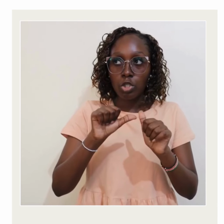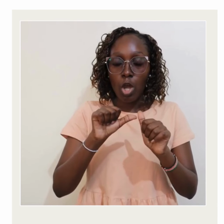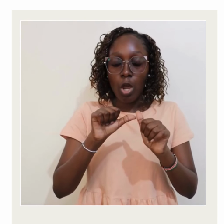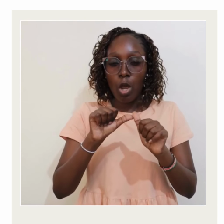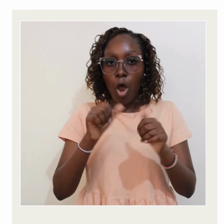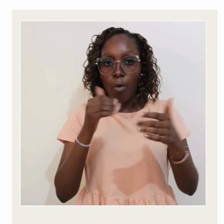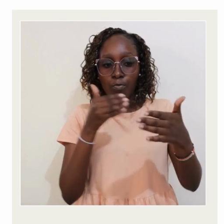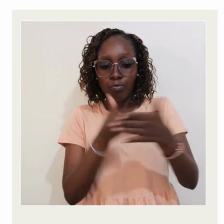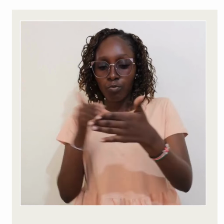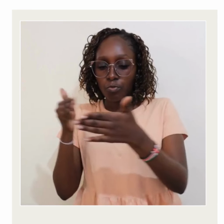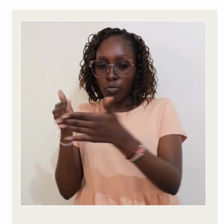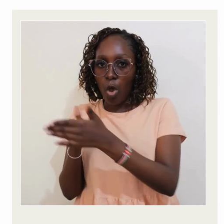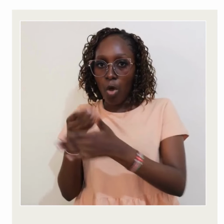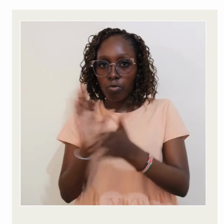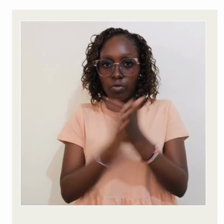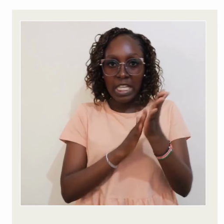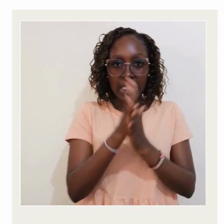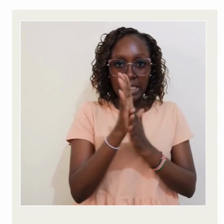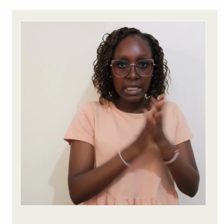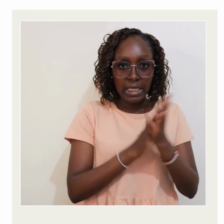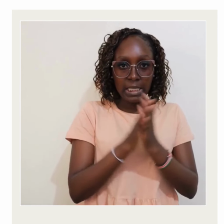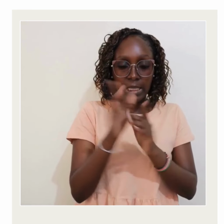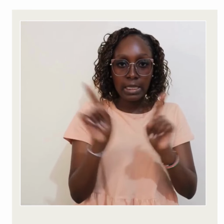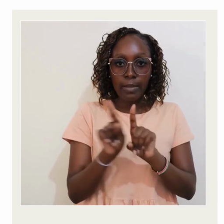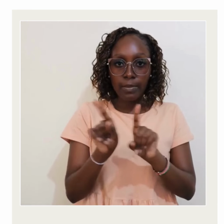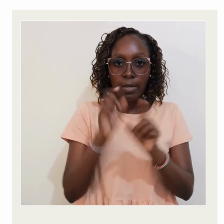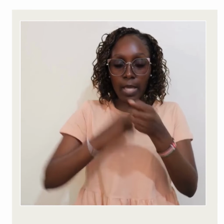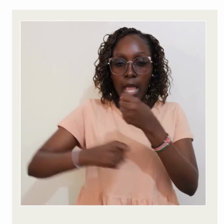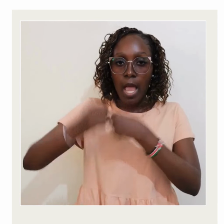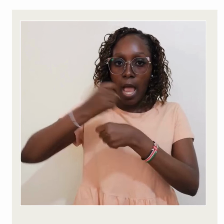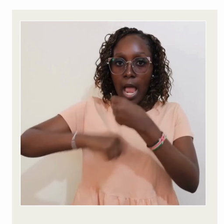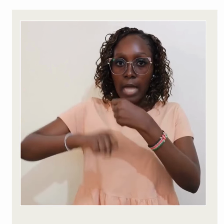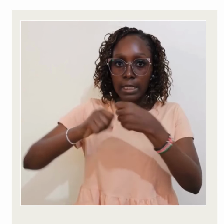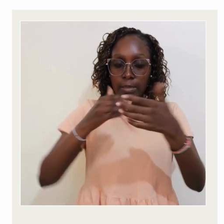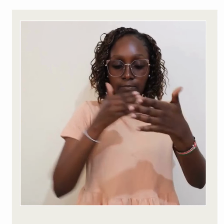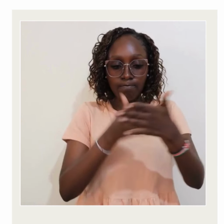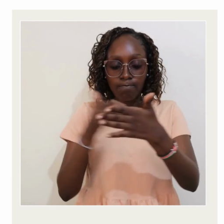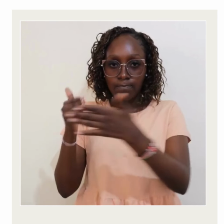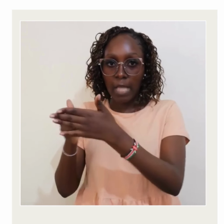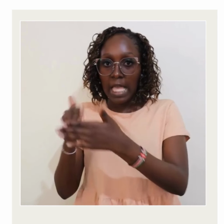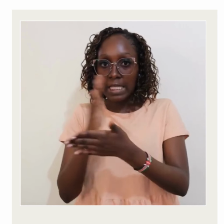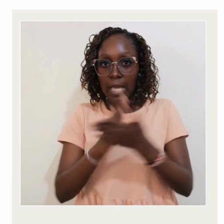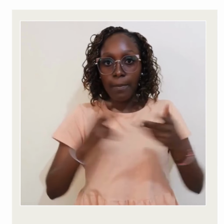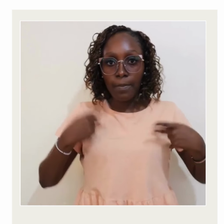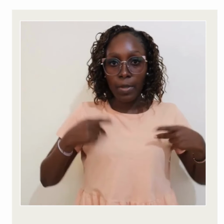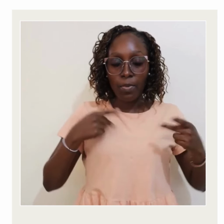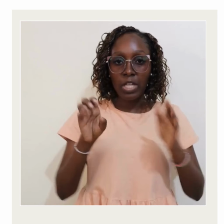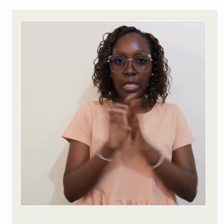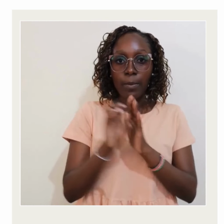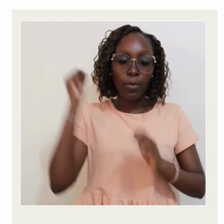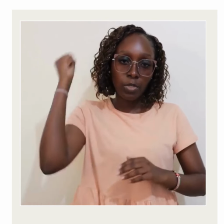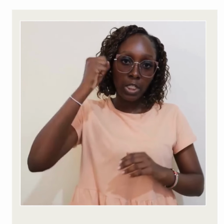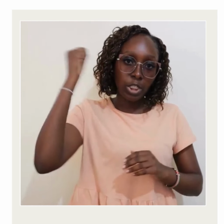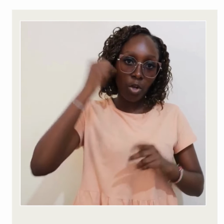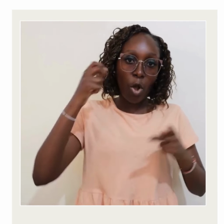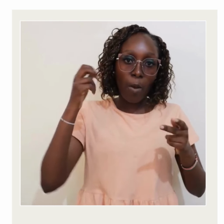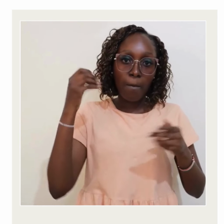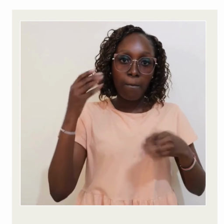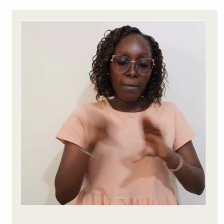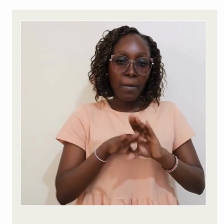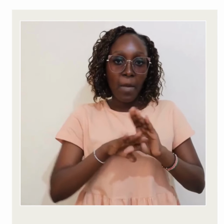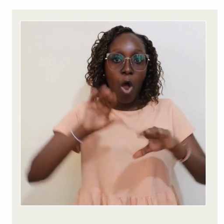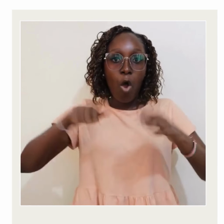clear guidelines. The Act also bars certain individuals like political party officials or